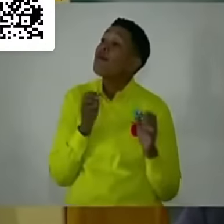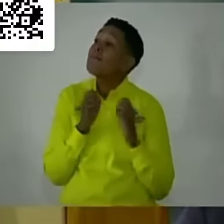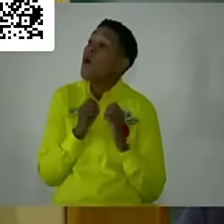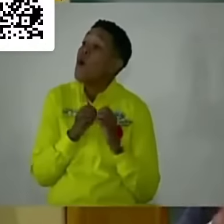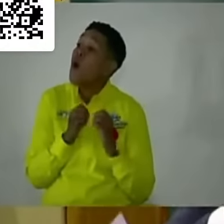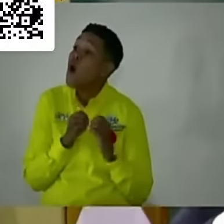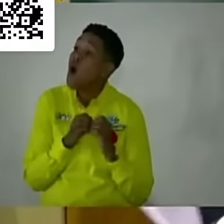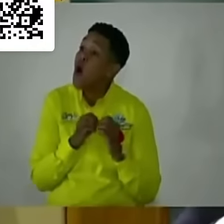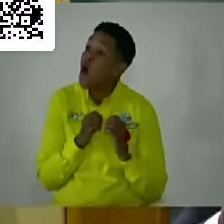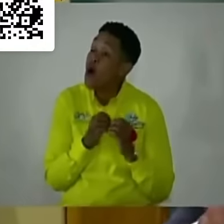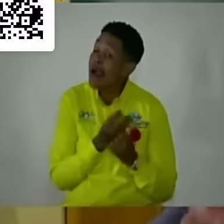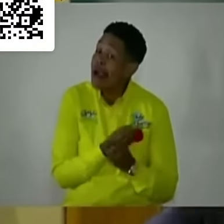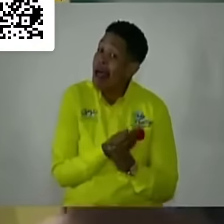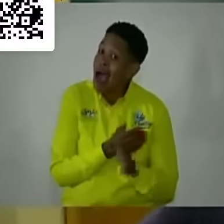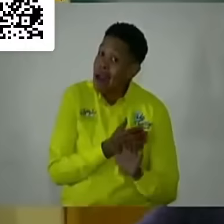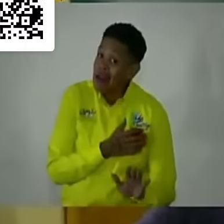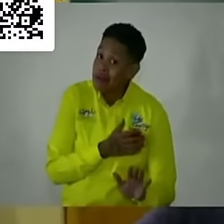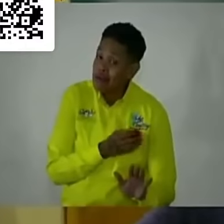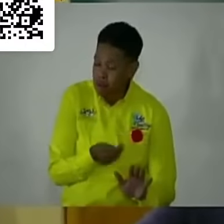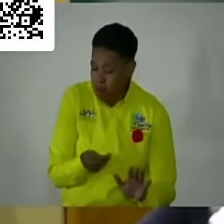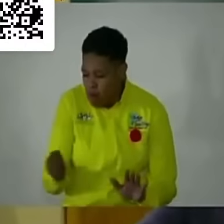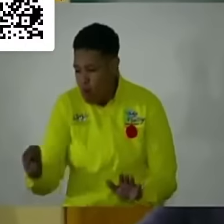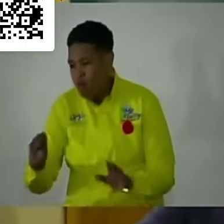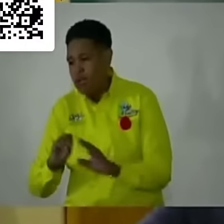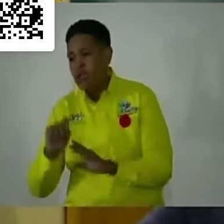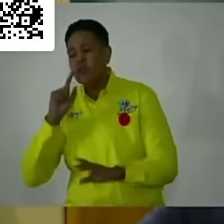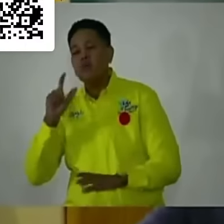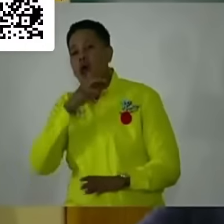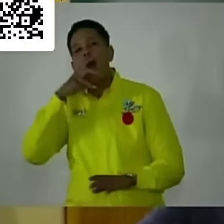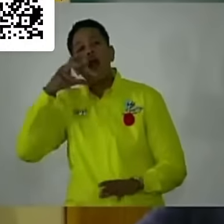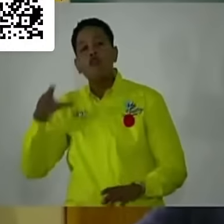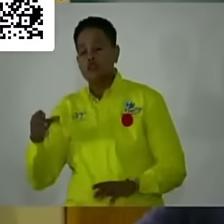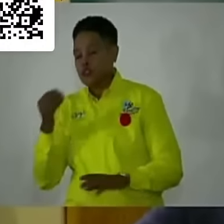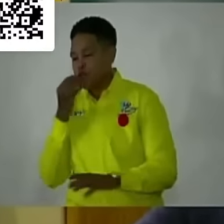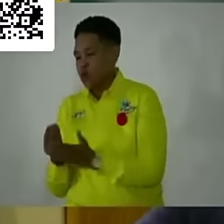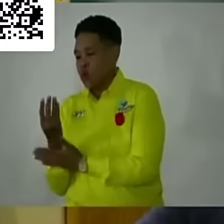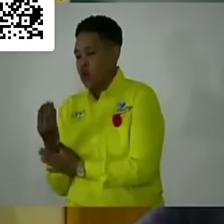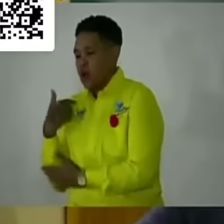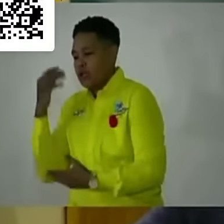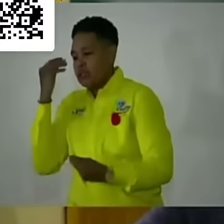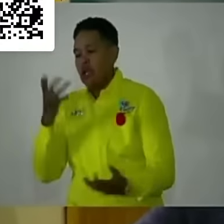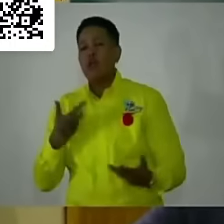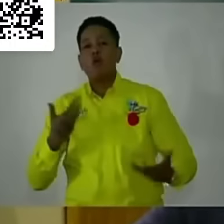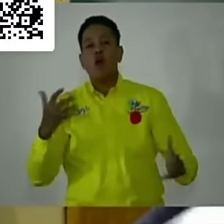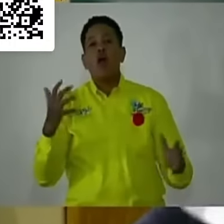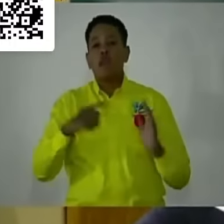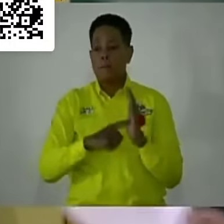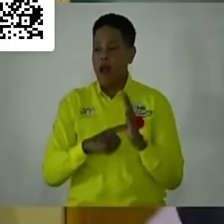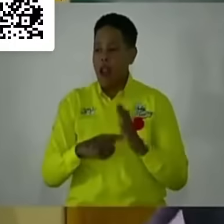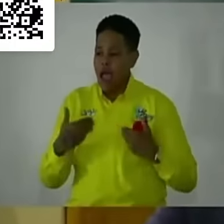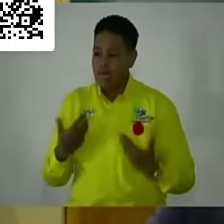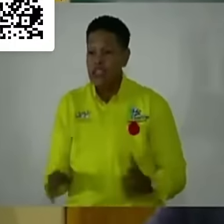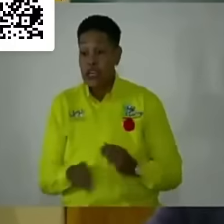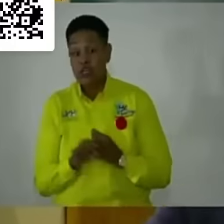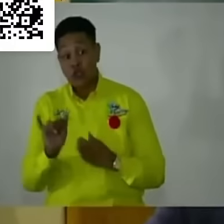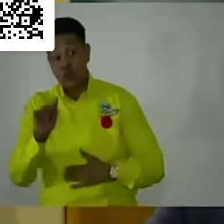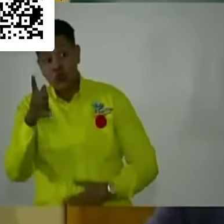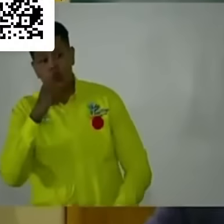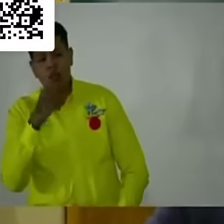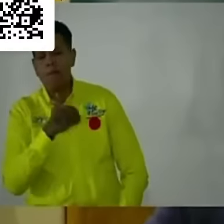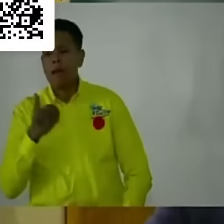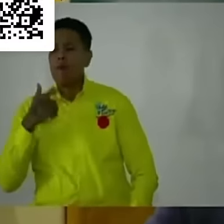of those lands into agriculture, right? And I tell you that we already have the model. Additionally, the